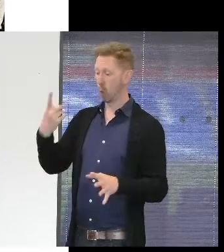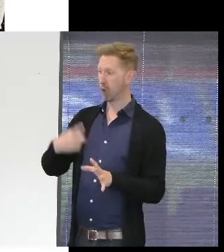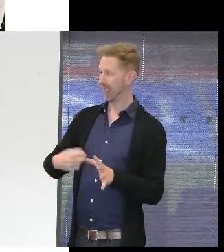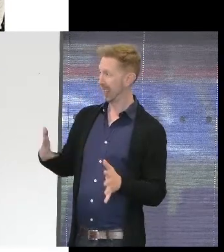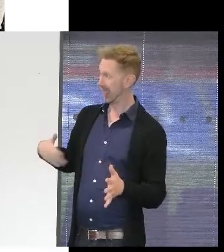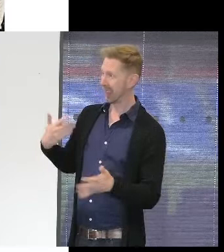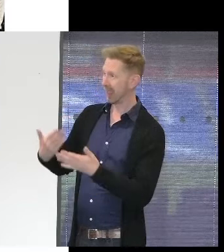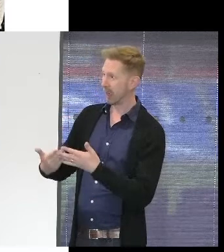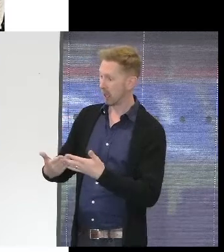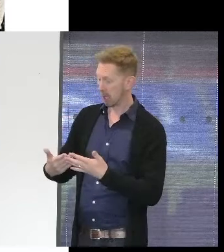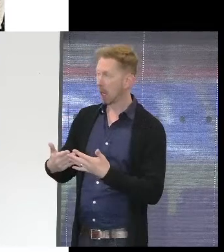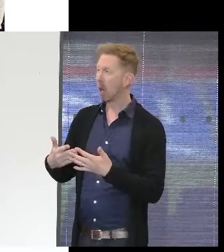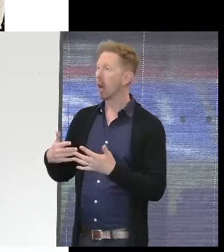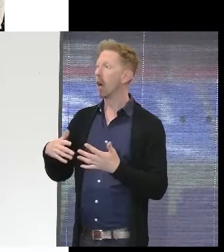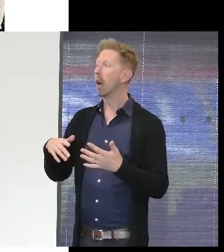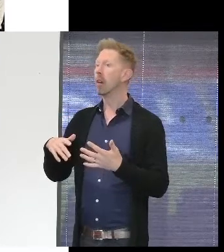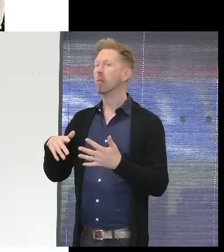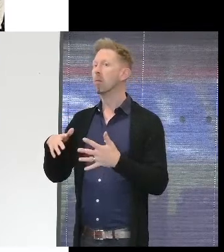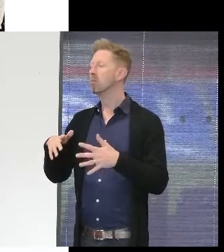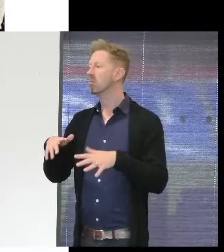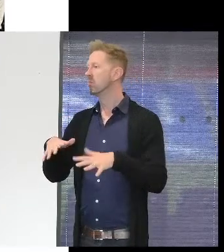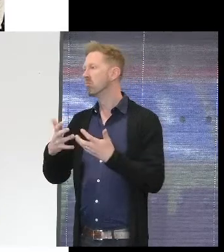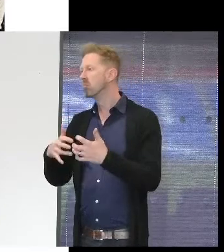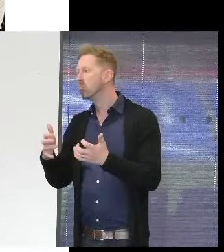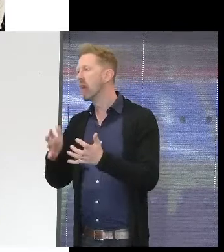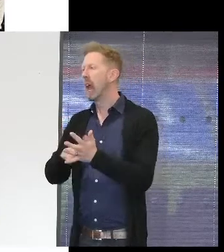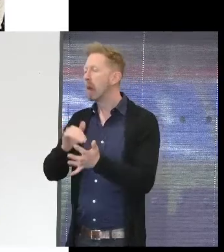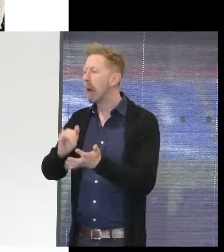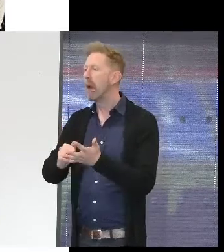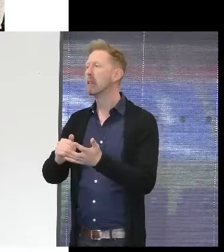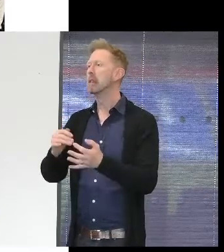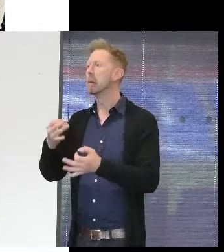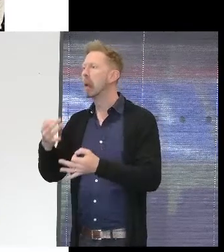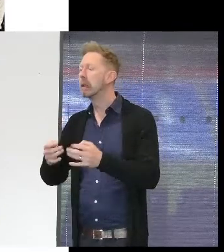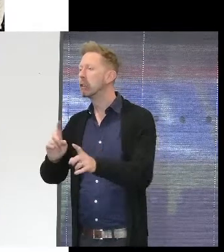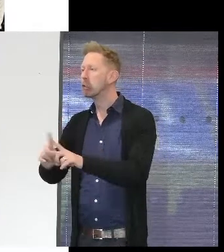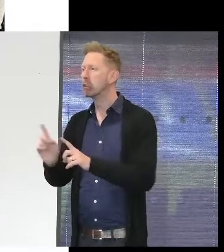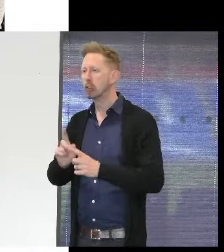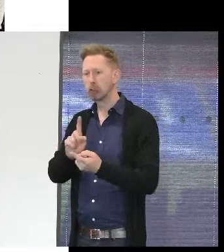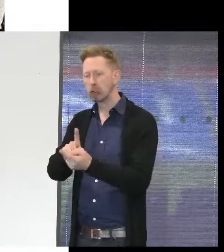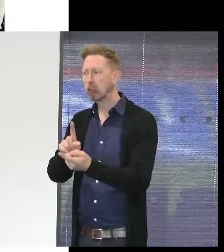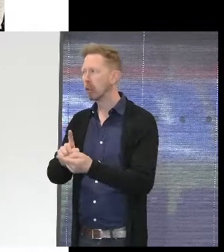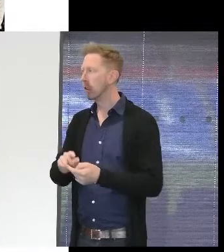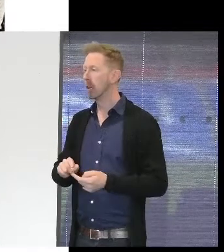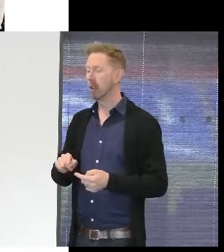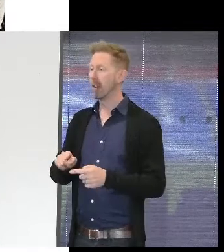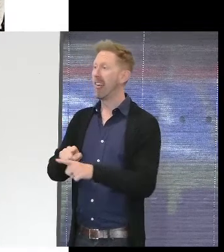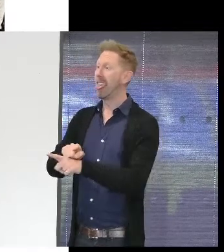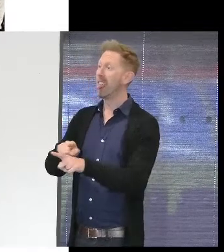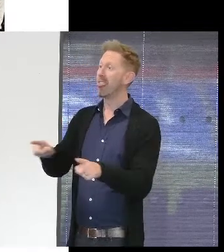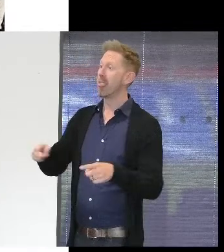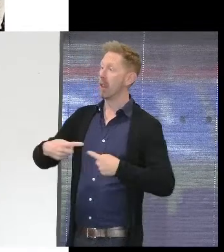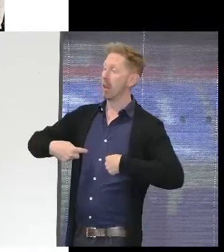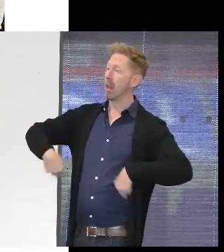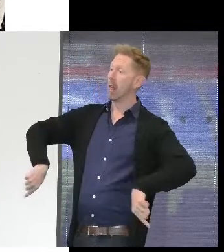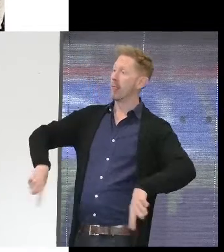had Welsh Government ministers, shadow cabinet members, MPs, MSs from all parties, and they were getting roasted by these people